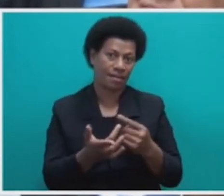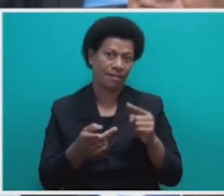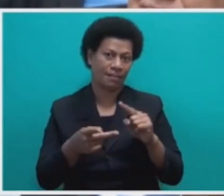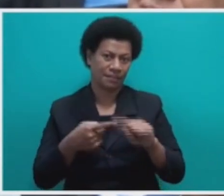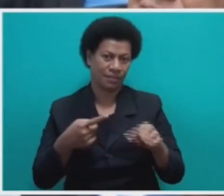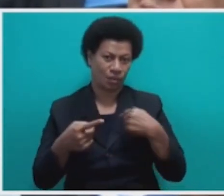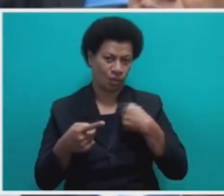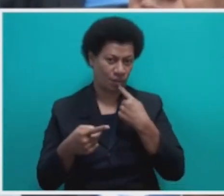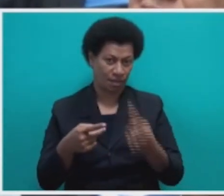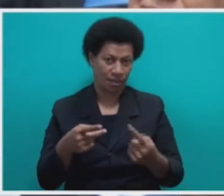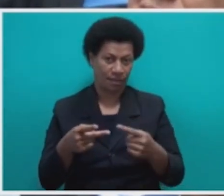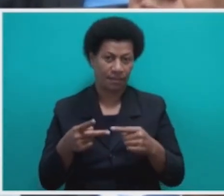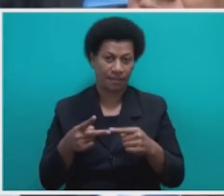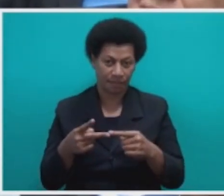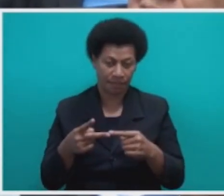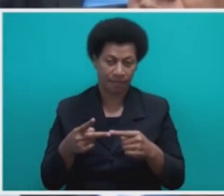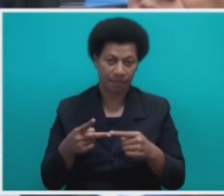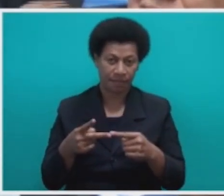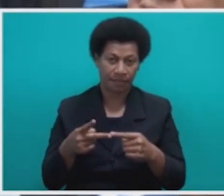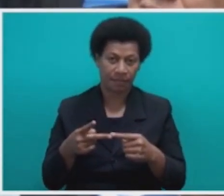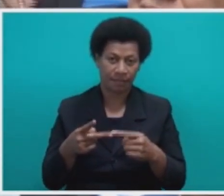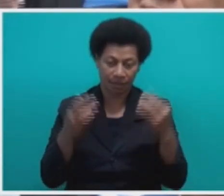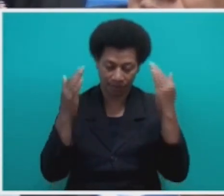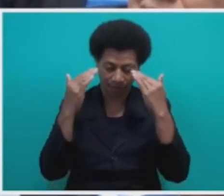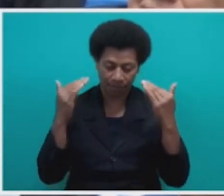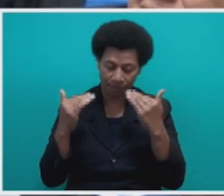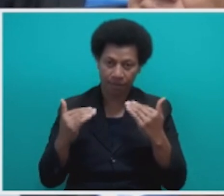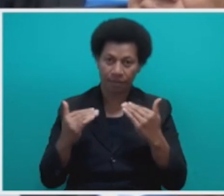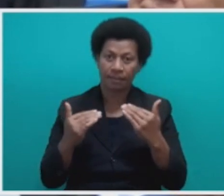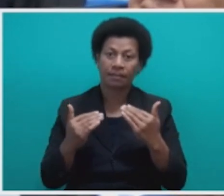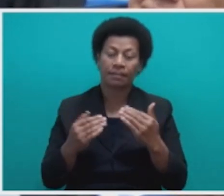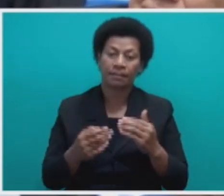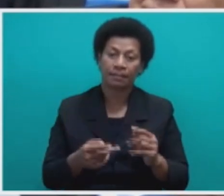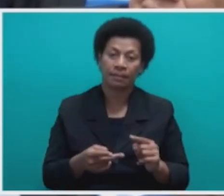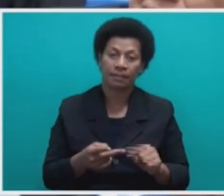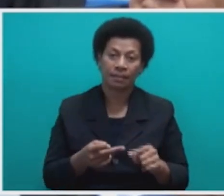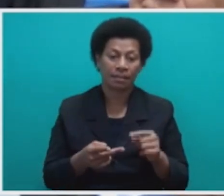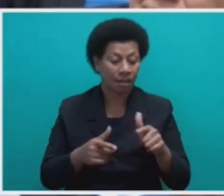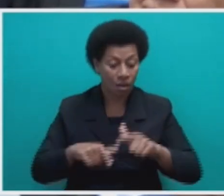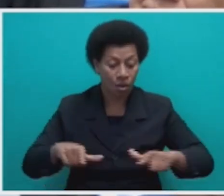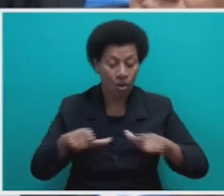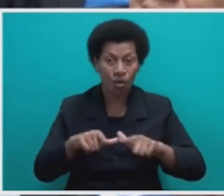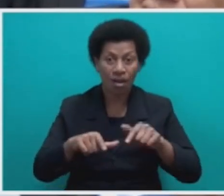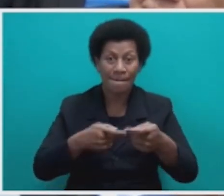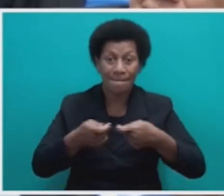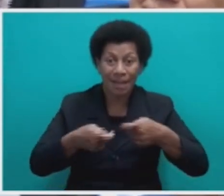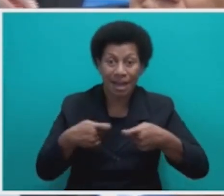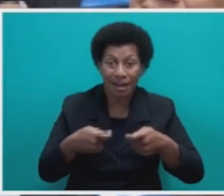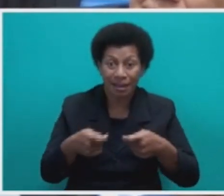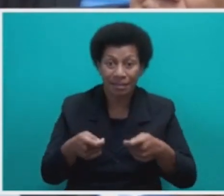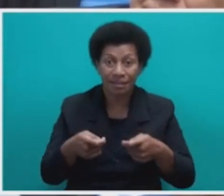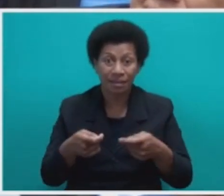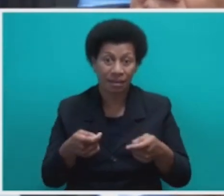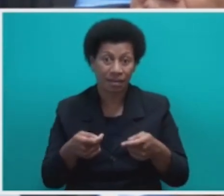that we want to make, Mr. Speaker, is the local producers, between